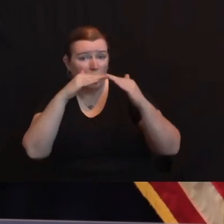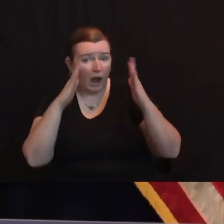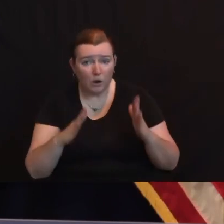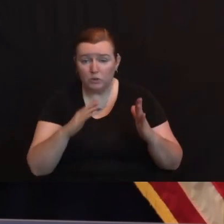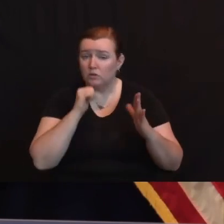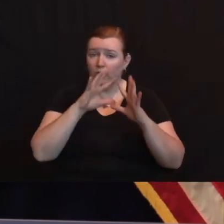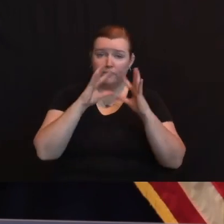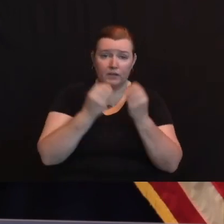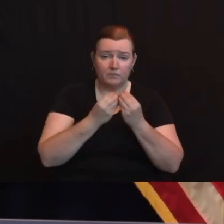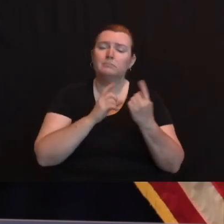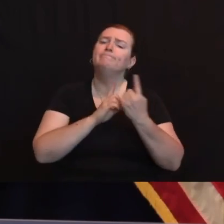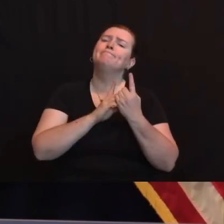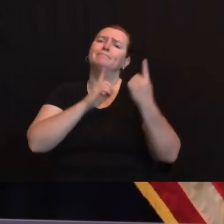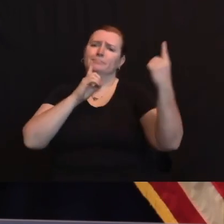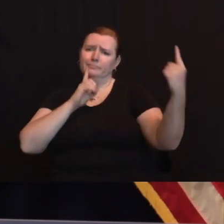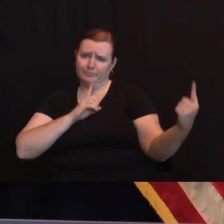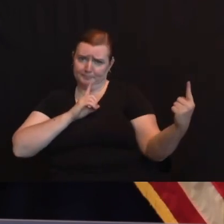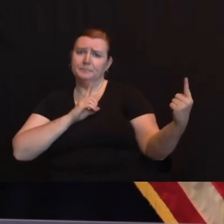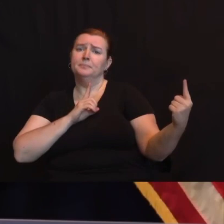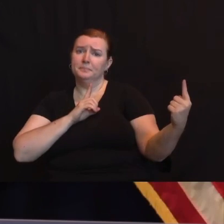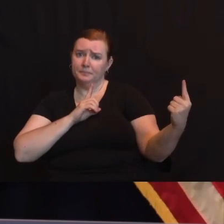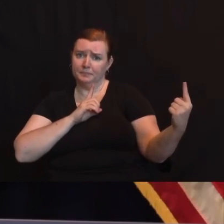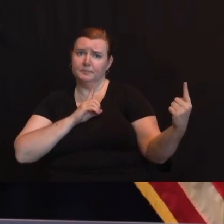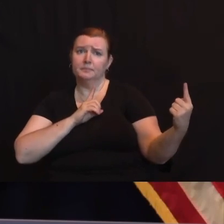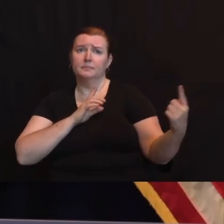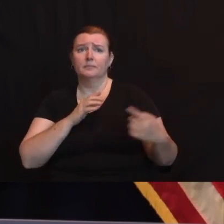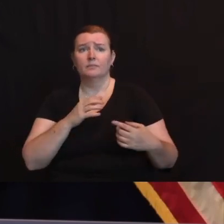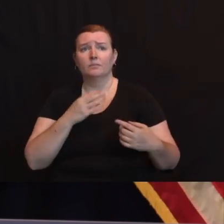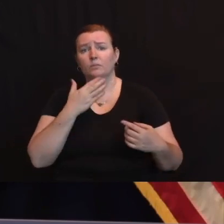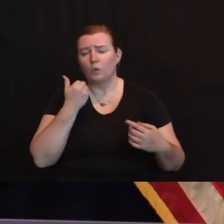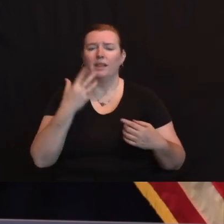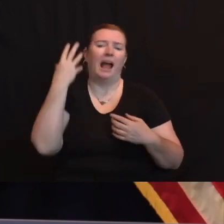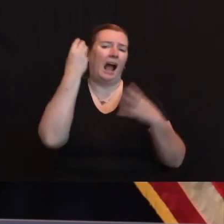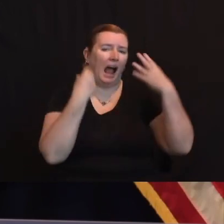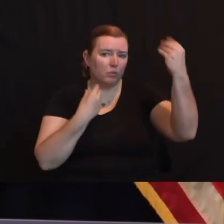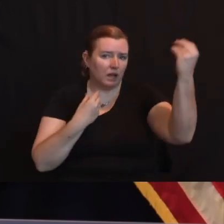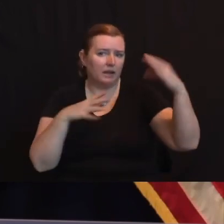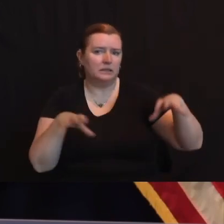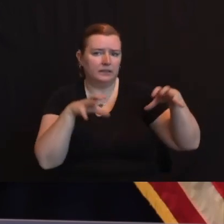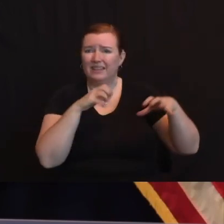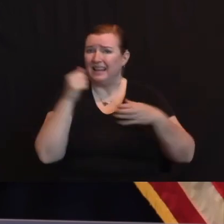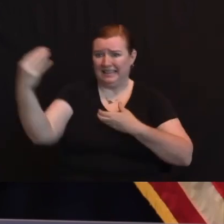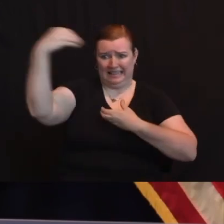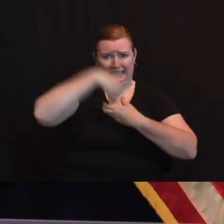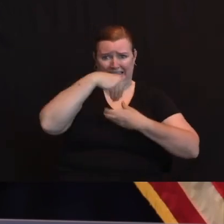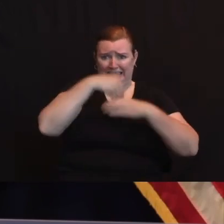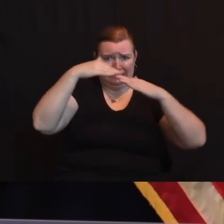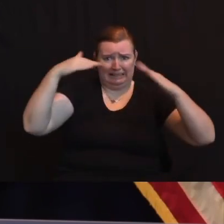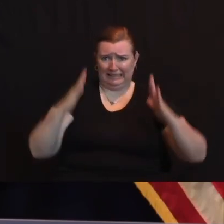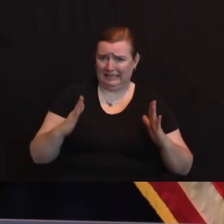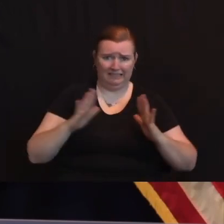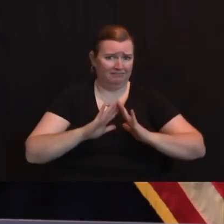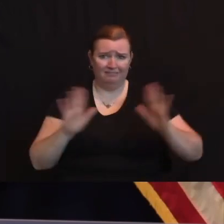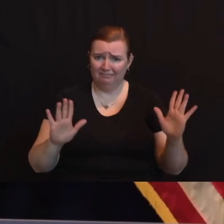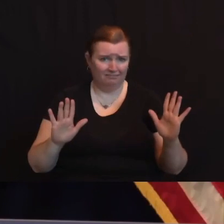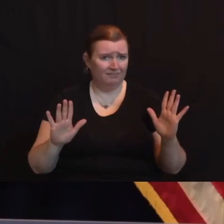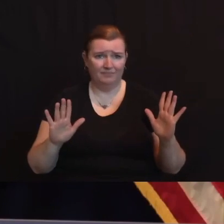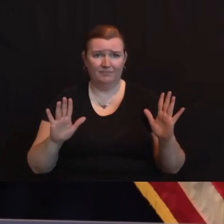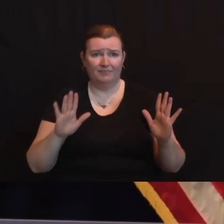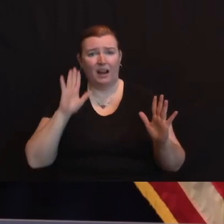spaces. Choose outdoor activities over any indoor activity. We know the risk of transmission